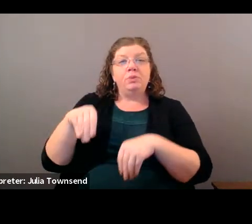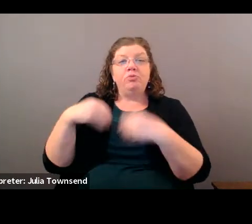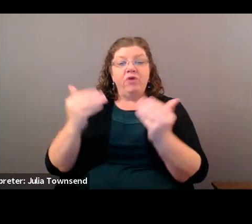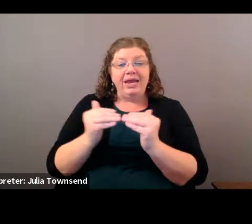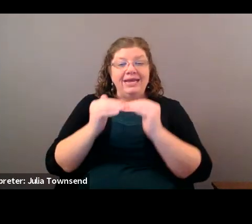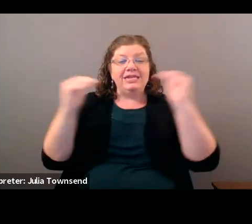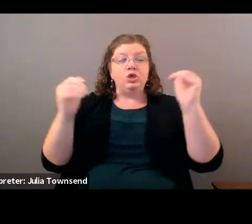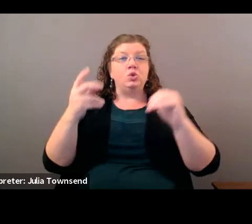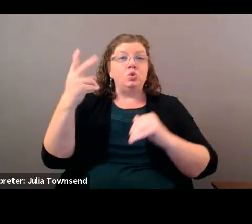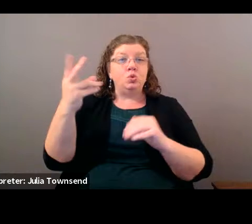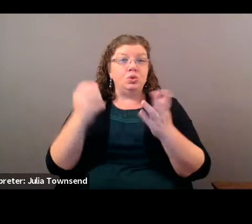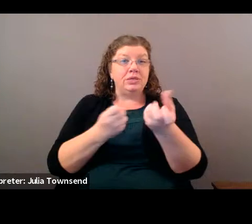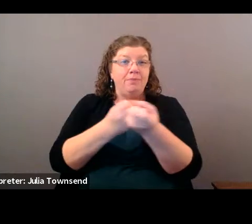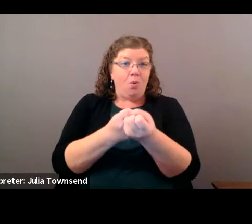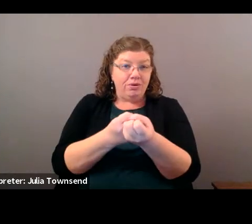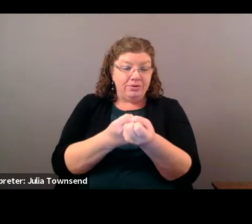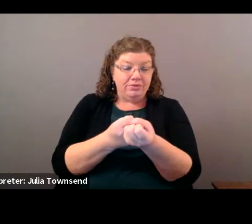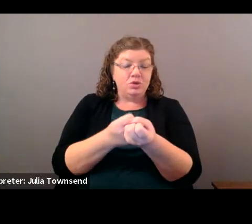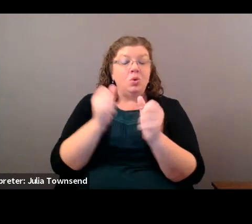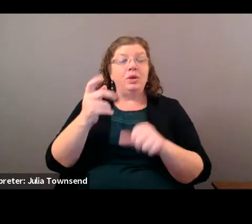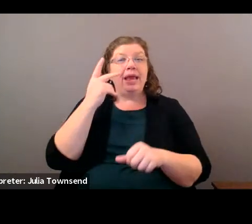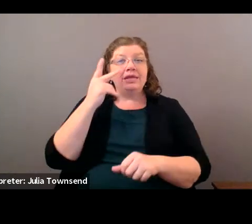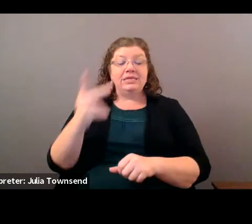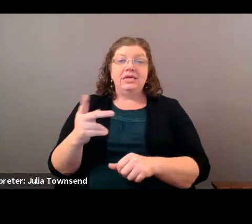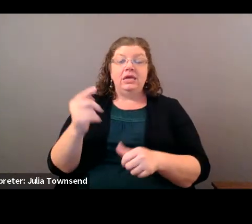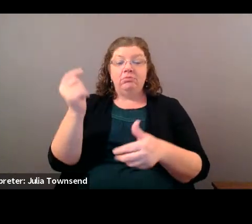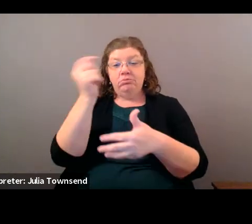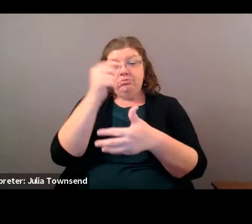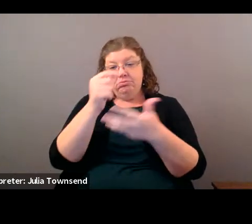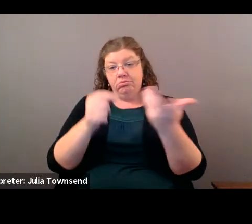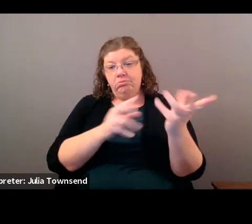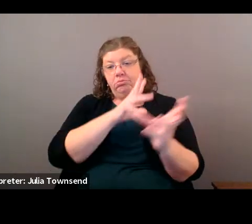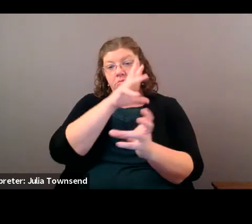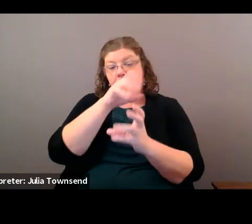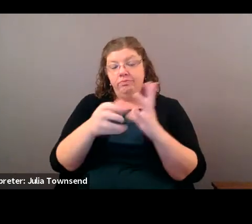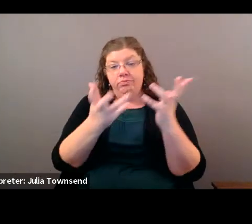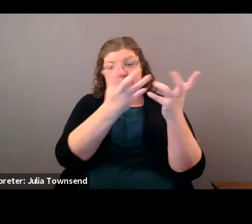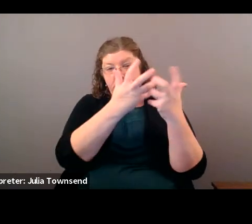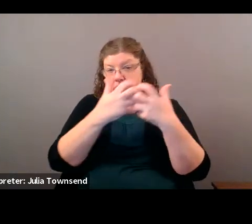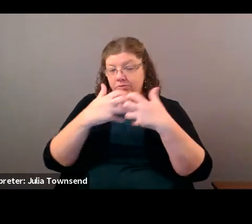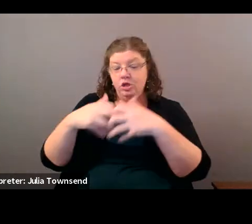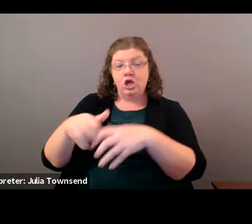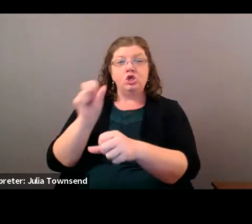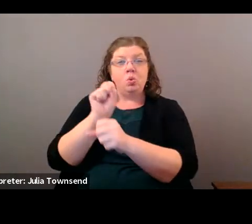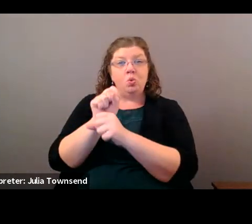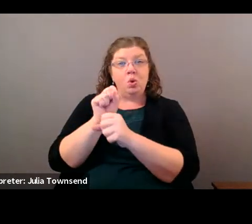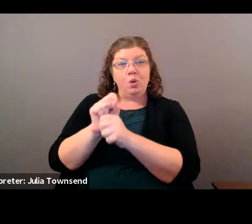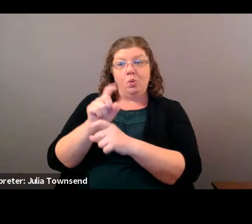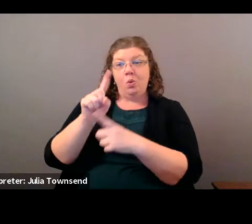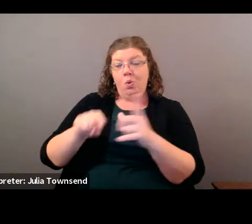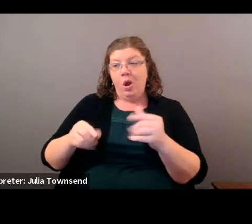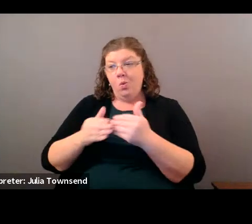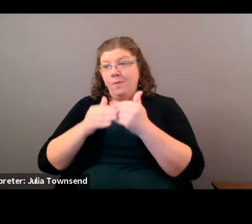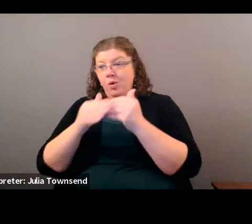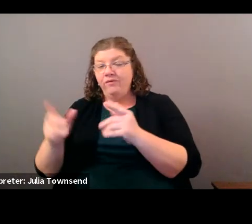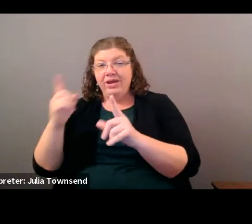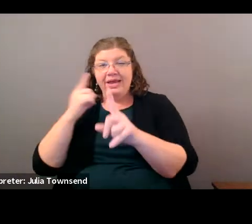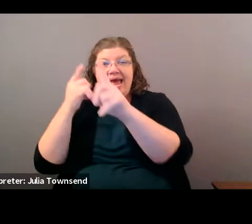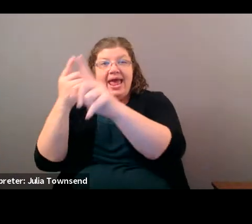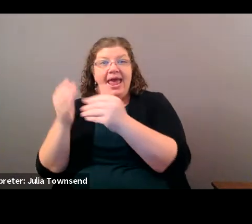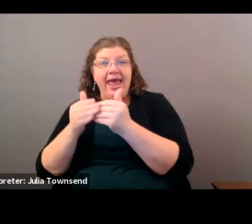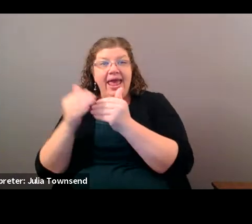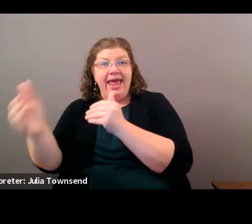So as you could see, we're having all of these things are coming together to work along with where we're moving ahead in terms of